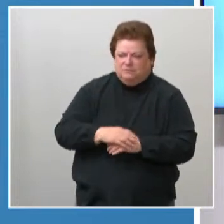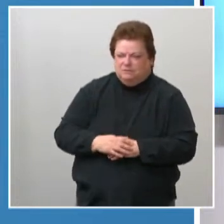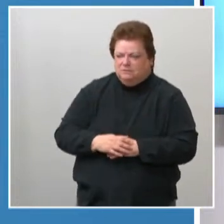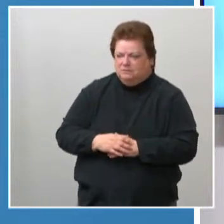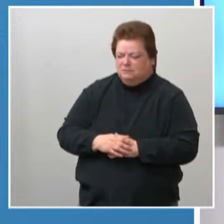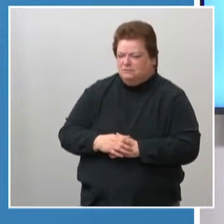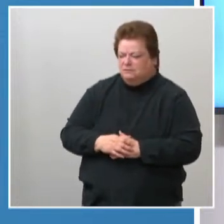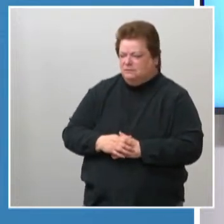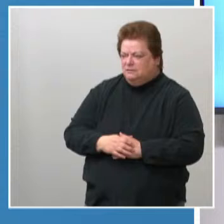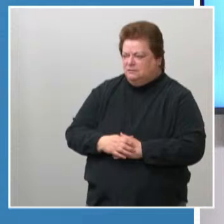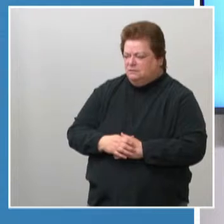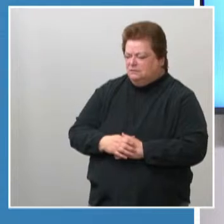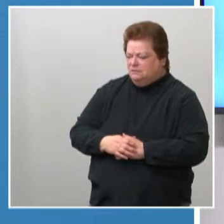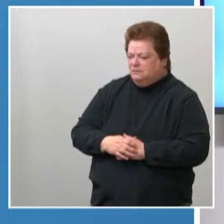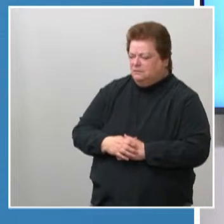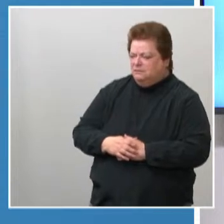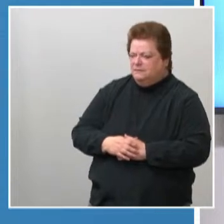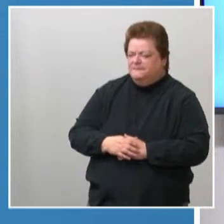positive but were asymptomatic?